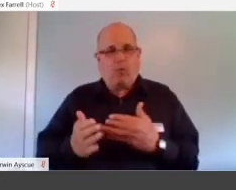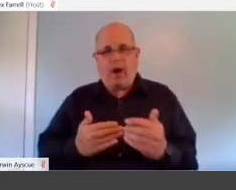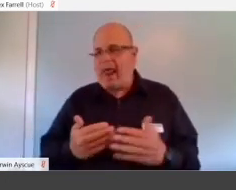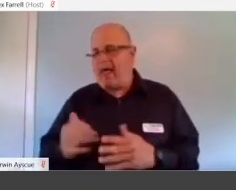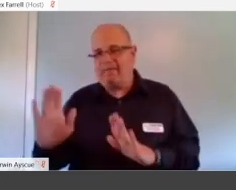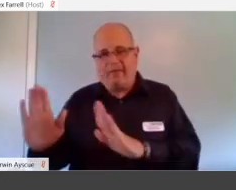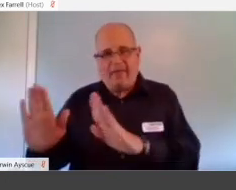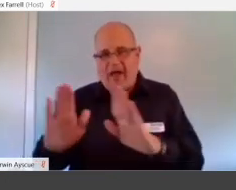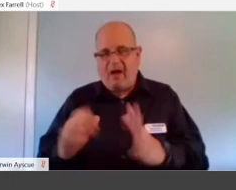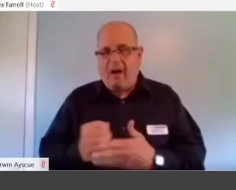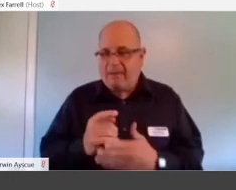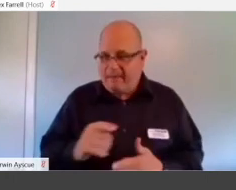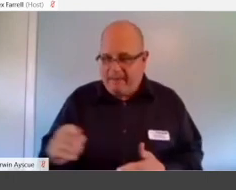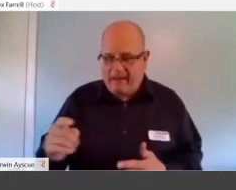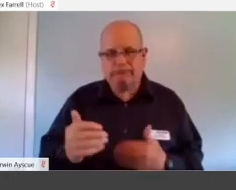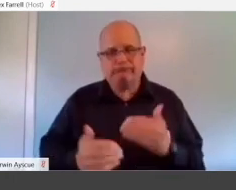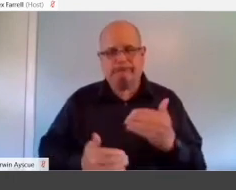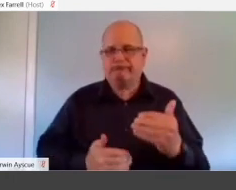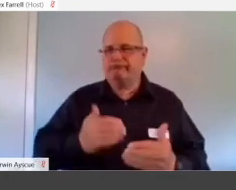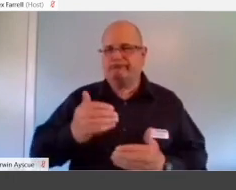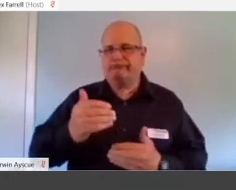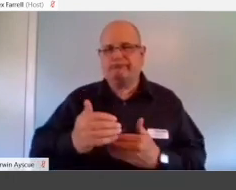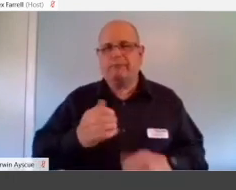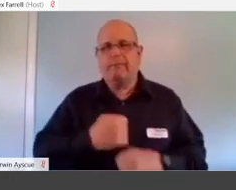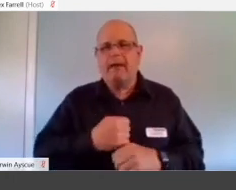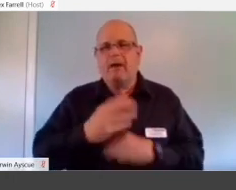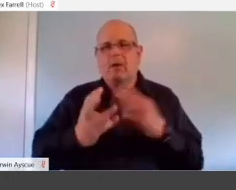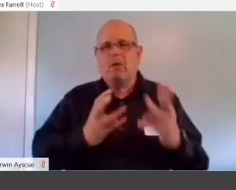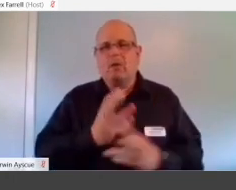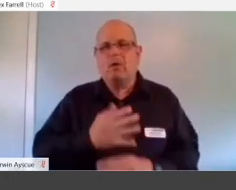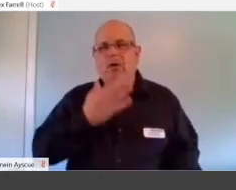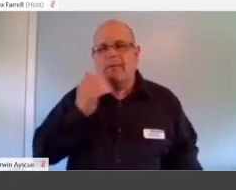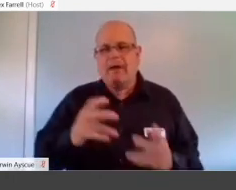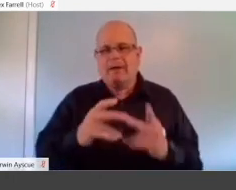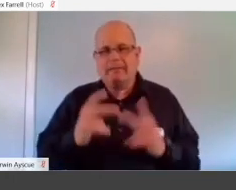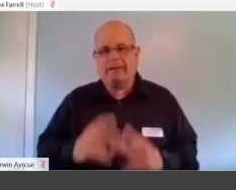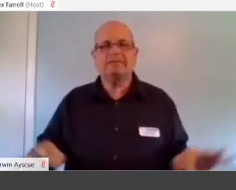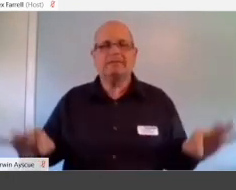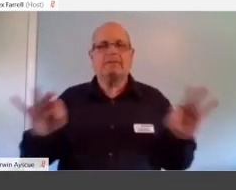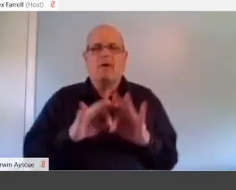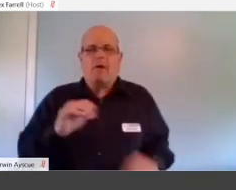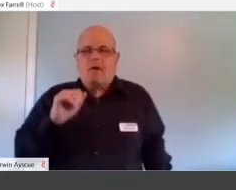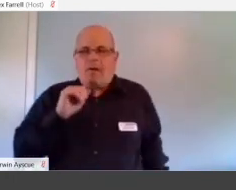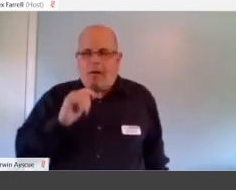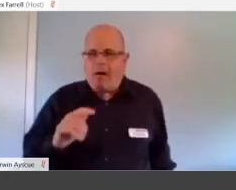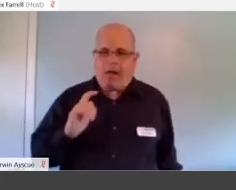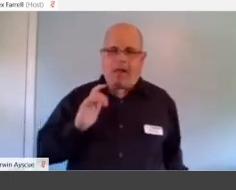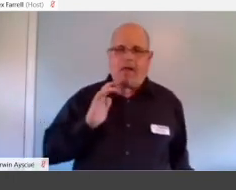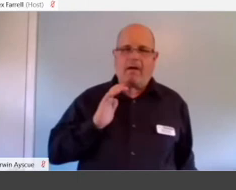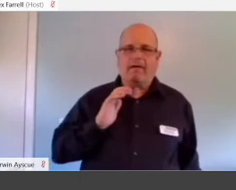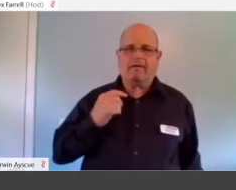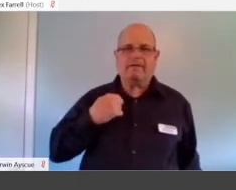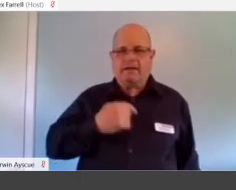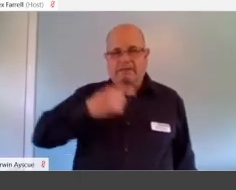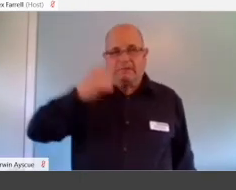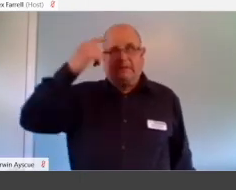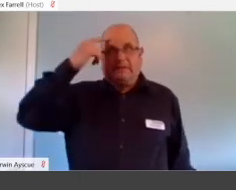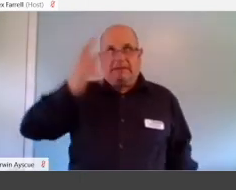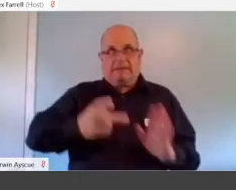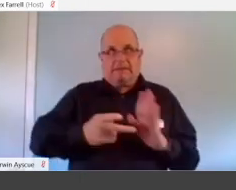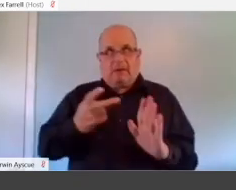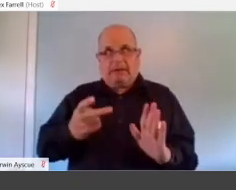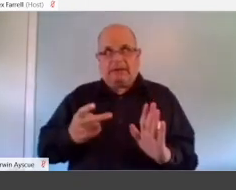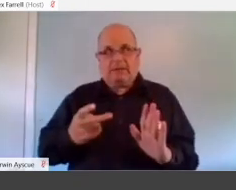And so I think that's extremely critical for all of us to do, is to be intentional, to start from the beginning, like Dan